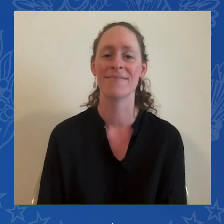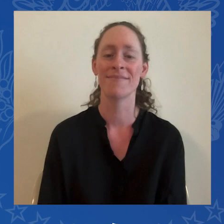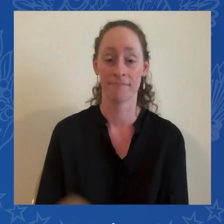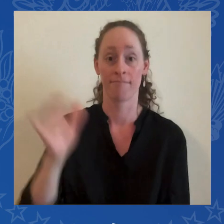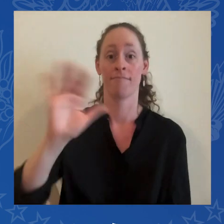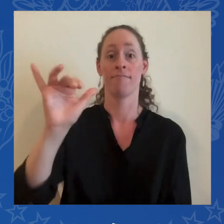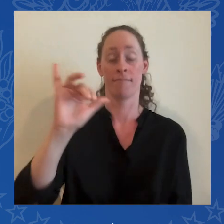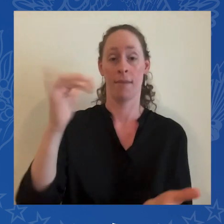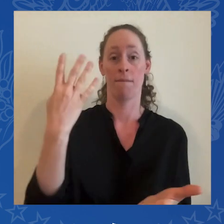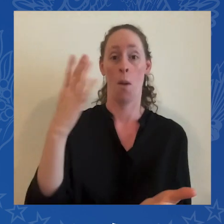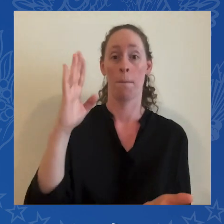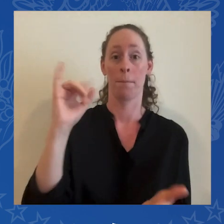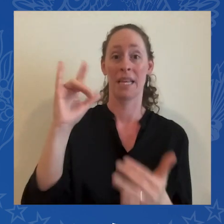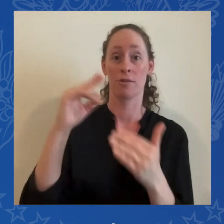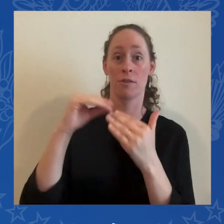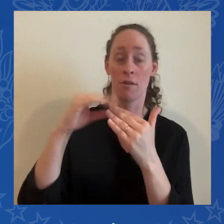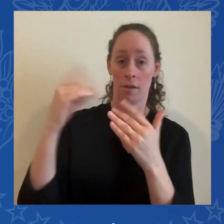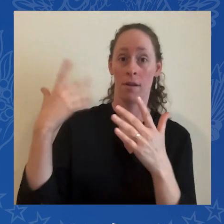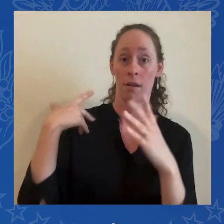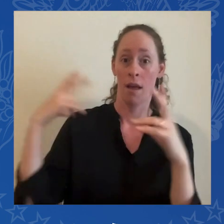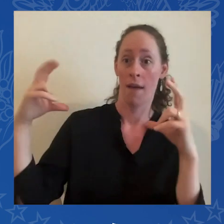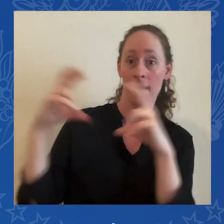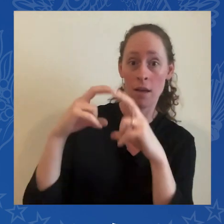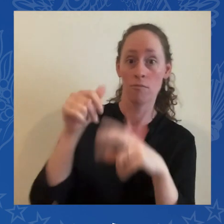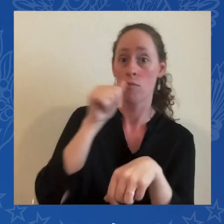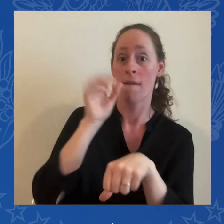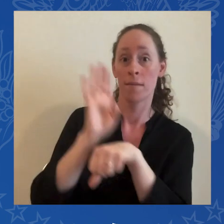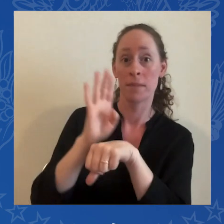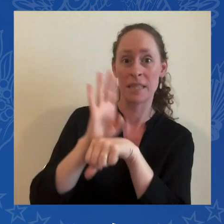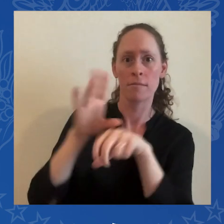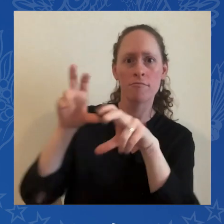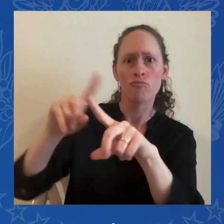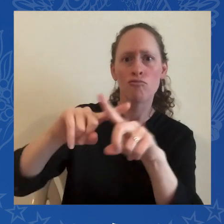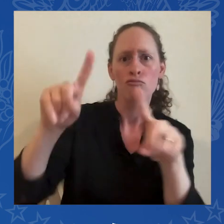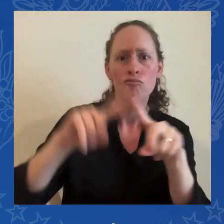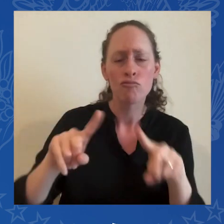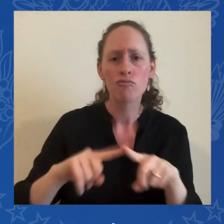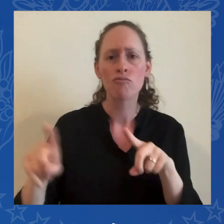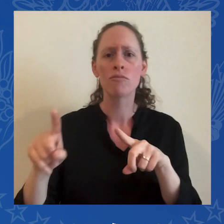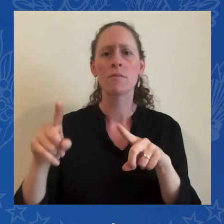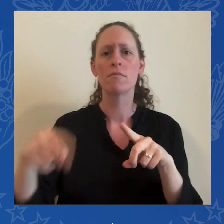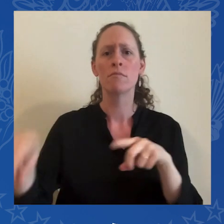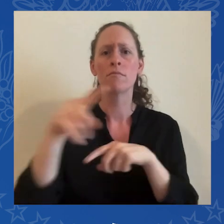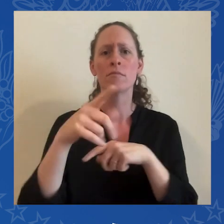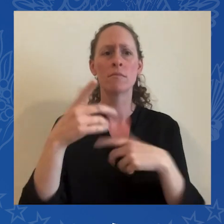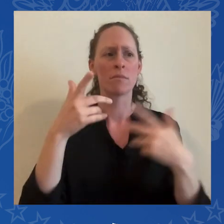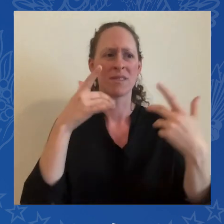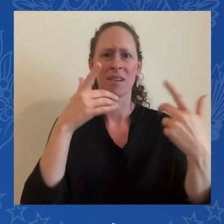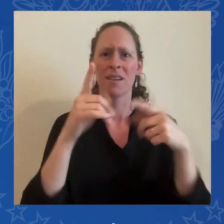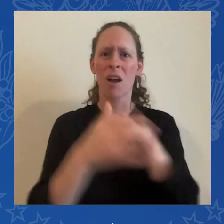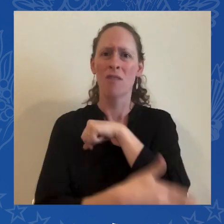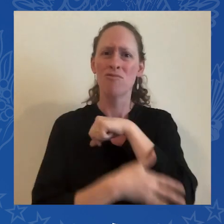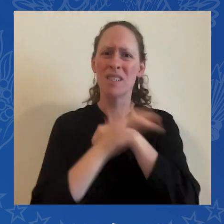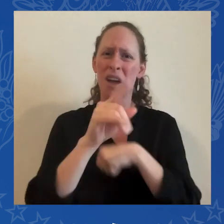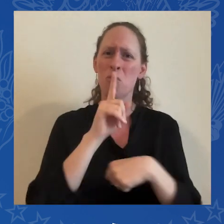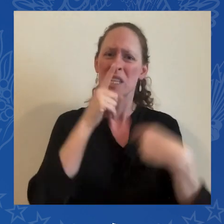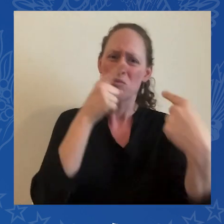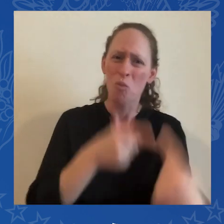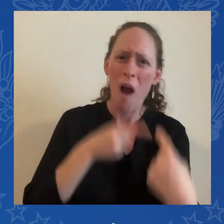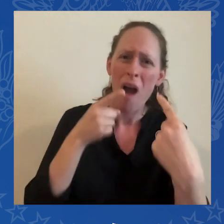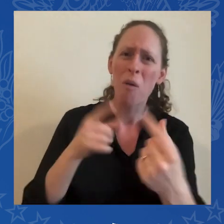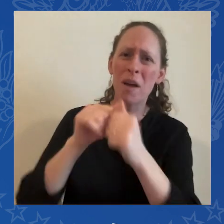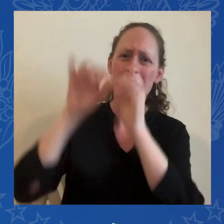be provided by JICA to support countries vulnerable to climate change and for food security, and to